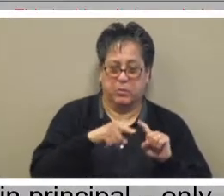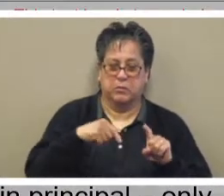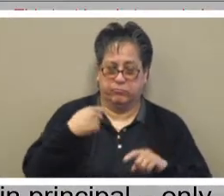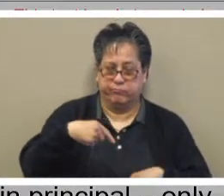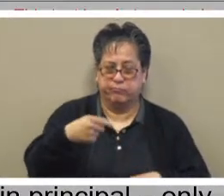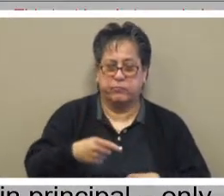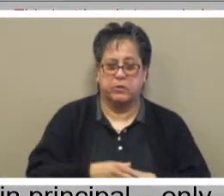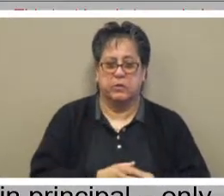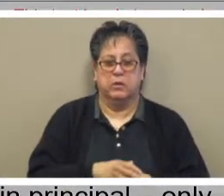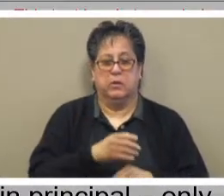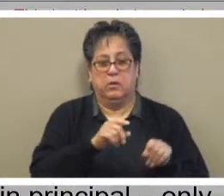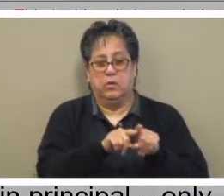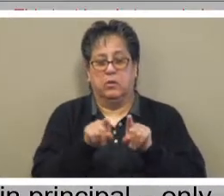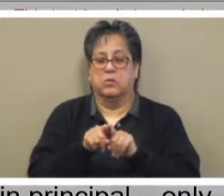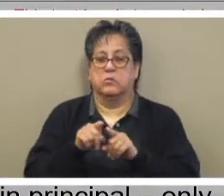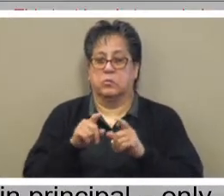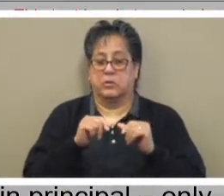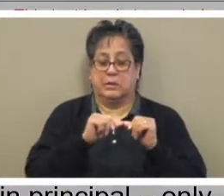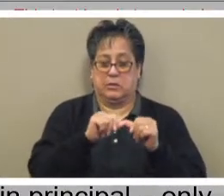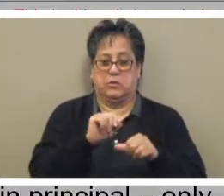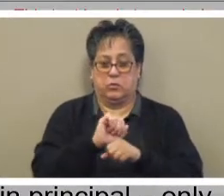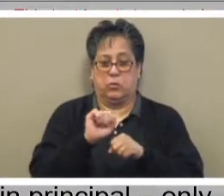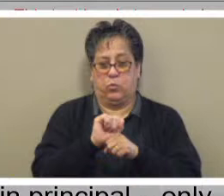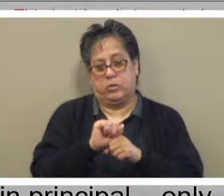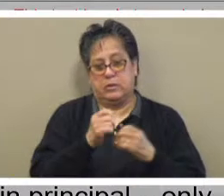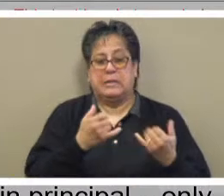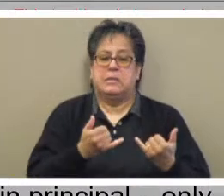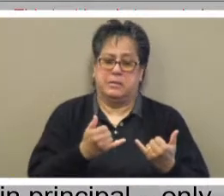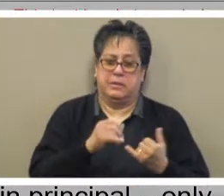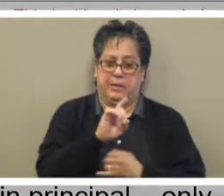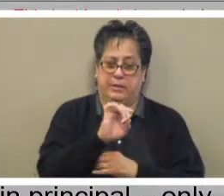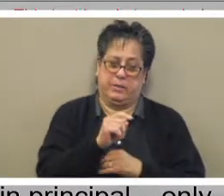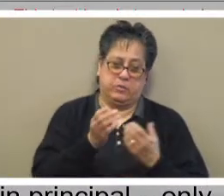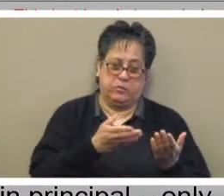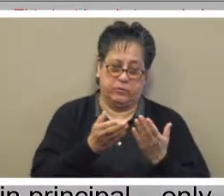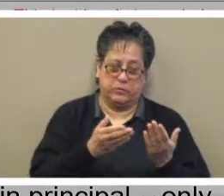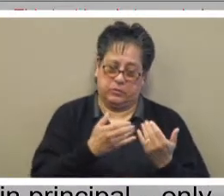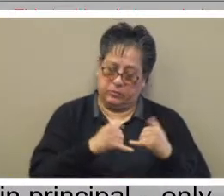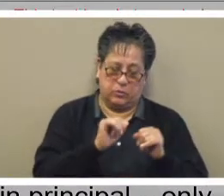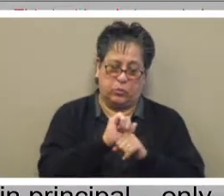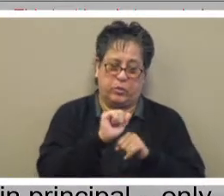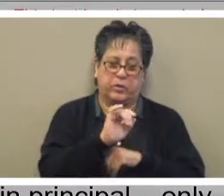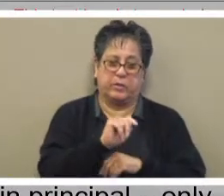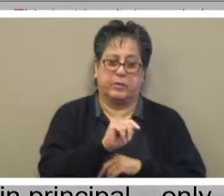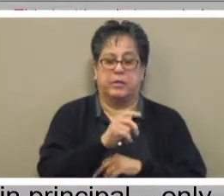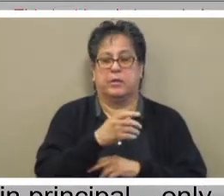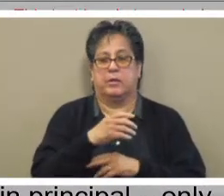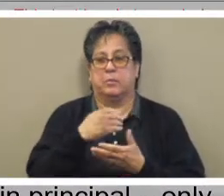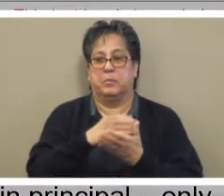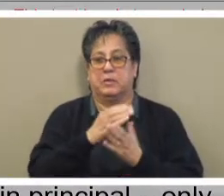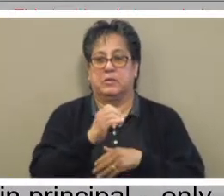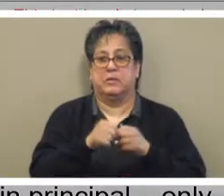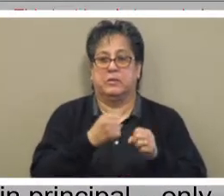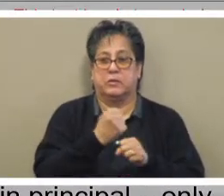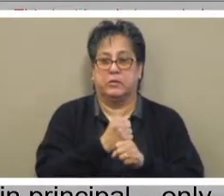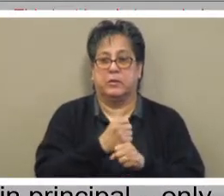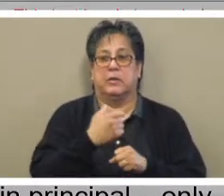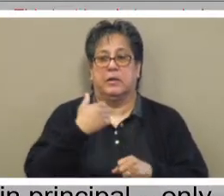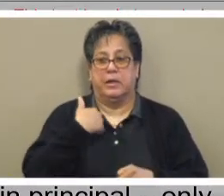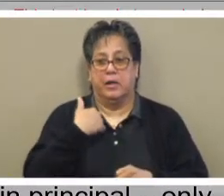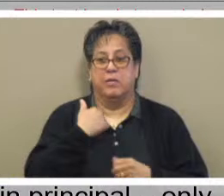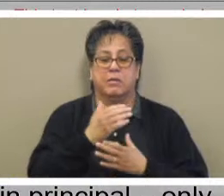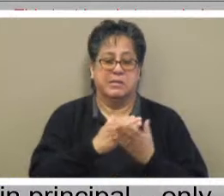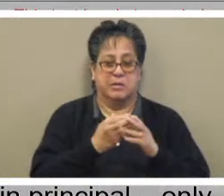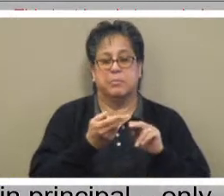So one of the things that we continue to work on is looking at, obviously, our existing debt service. And so in the upcoming budget year, we do have